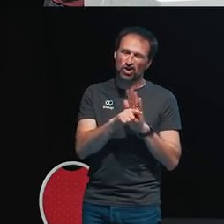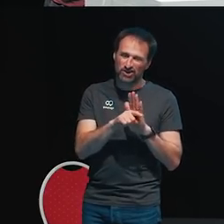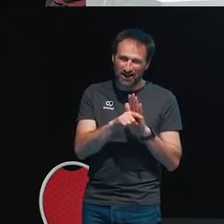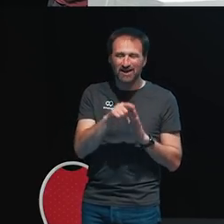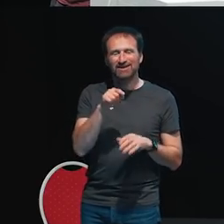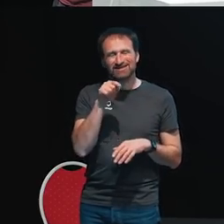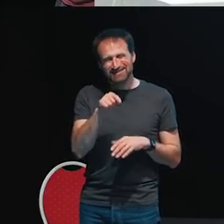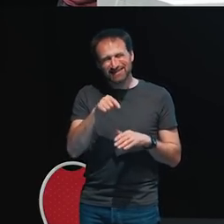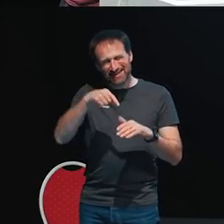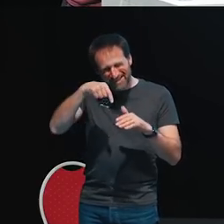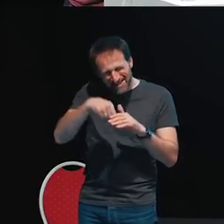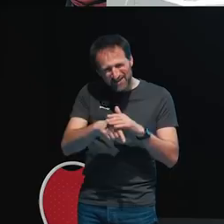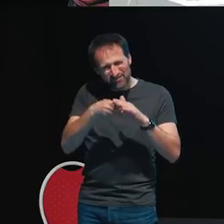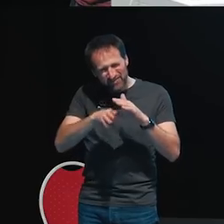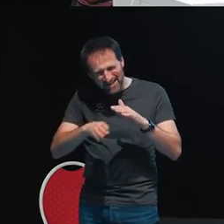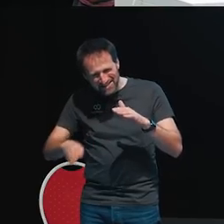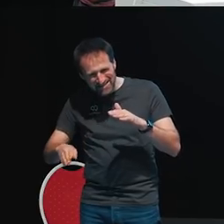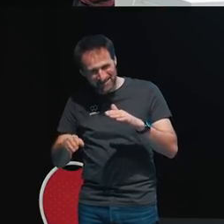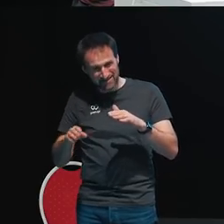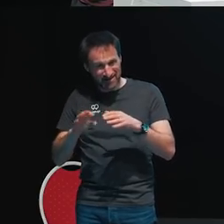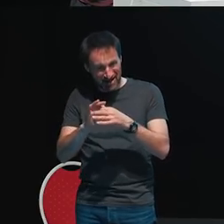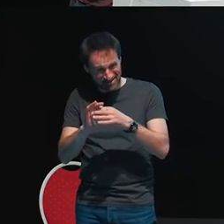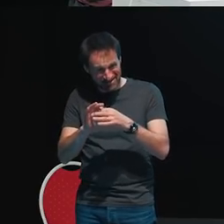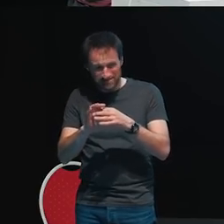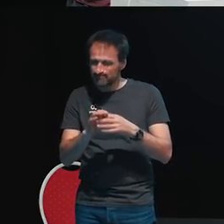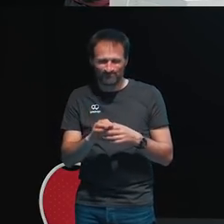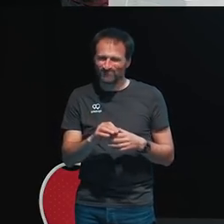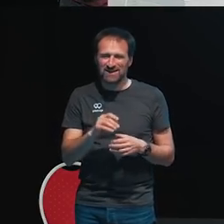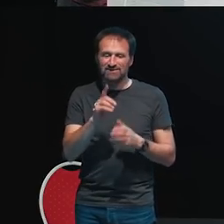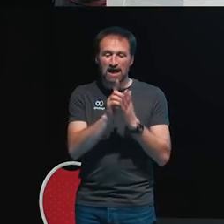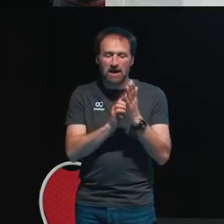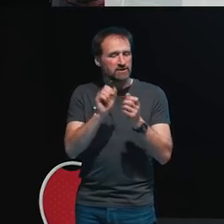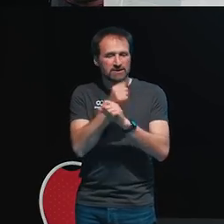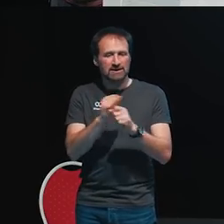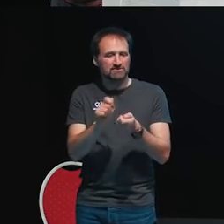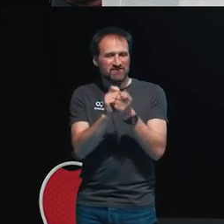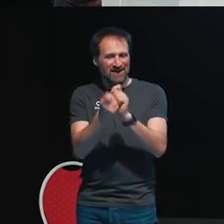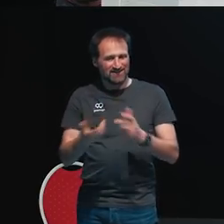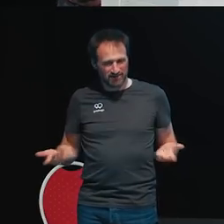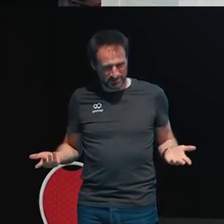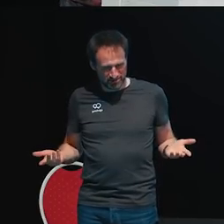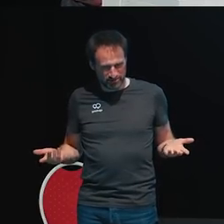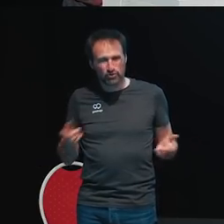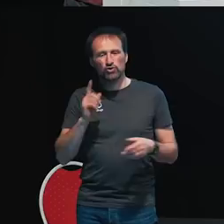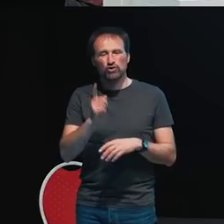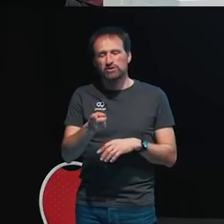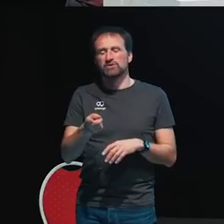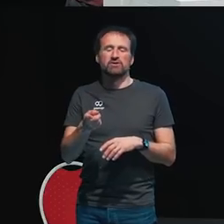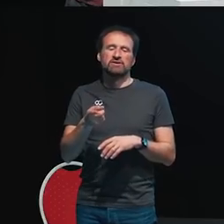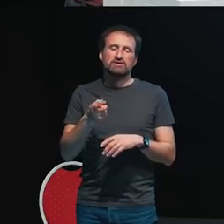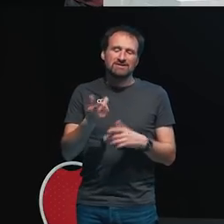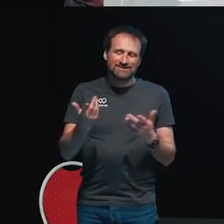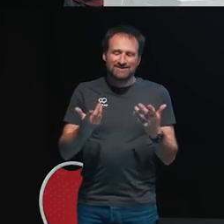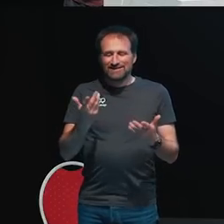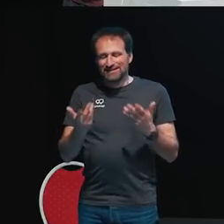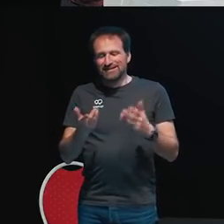accesses because your data becomes harder to change if you do that. And being this tolerant can hide problems that